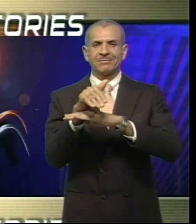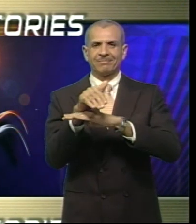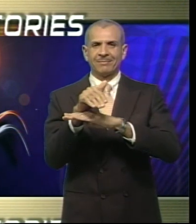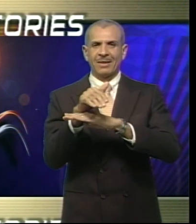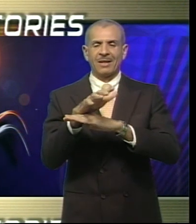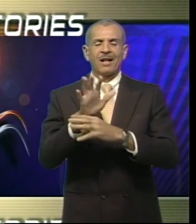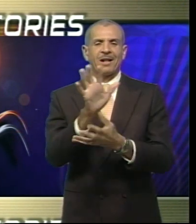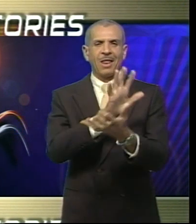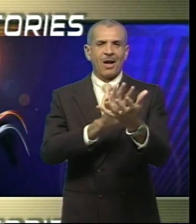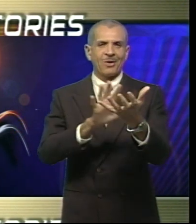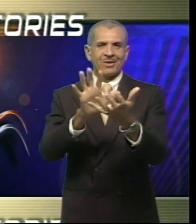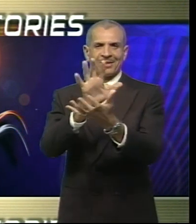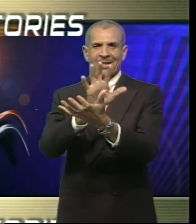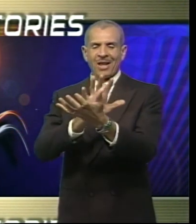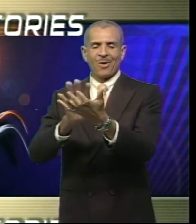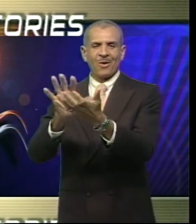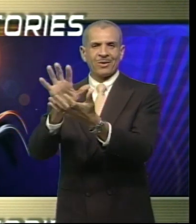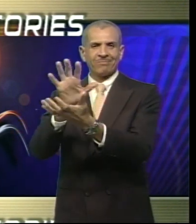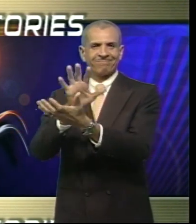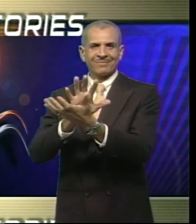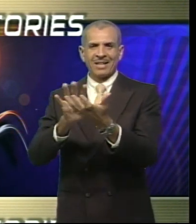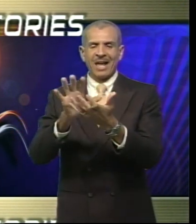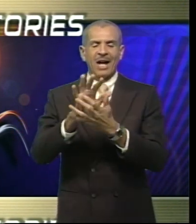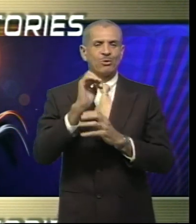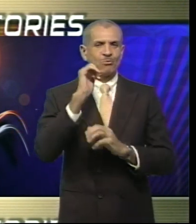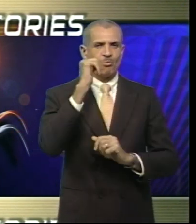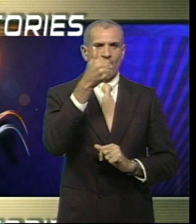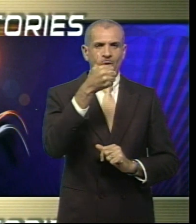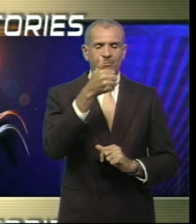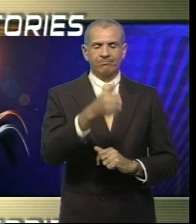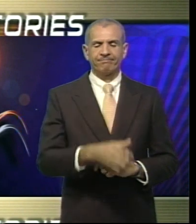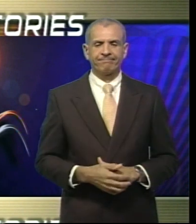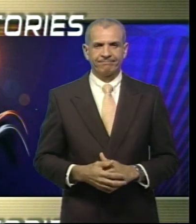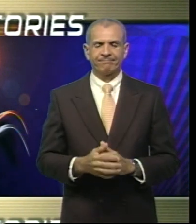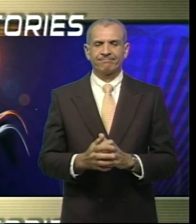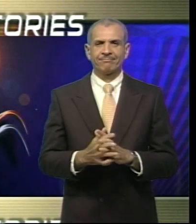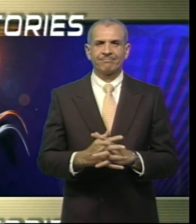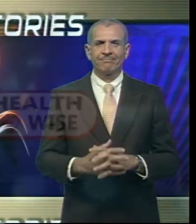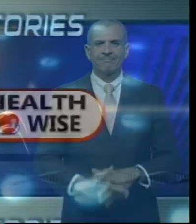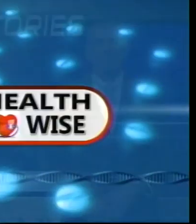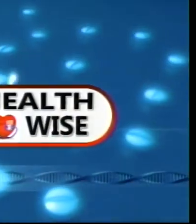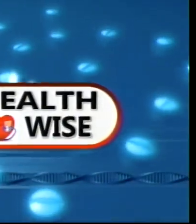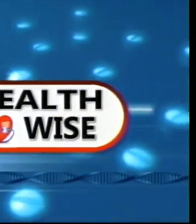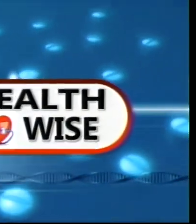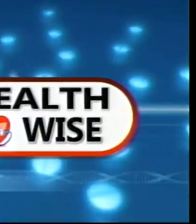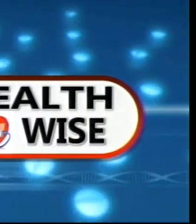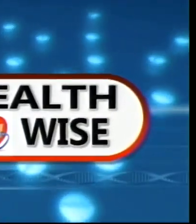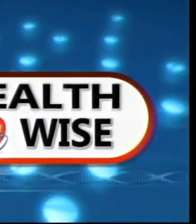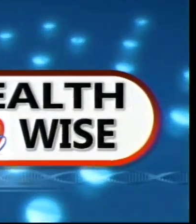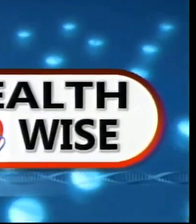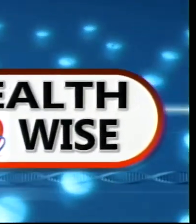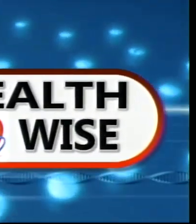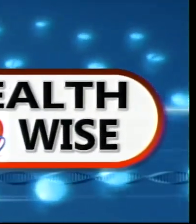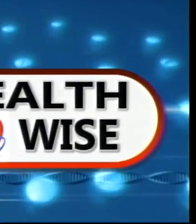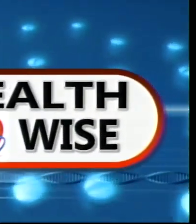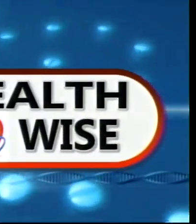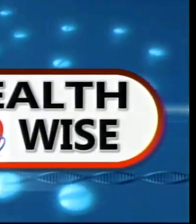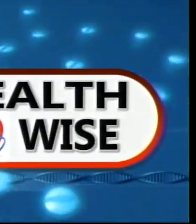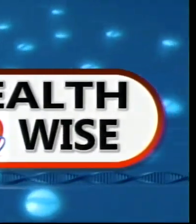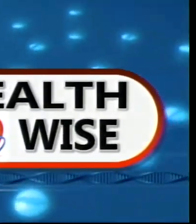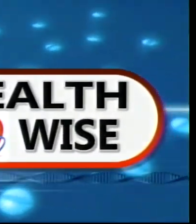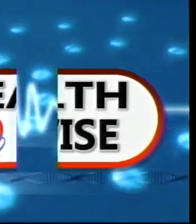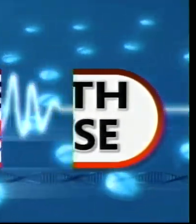some partly cloudy to cloudy skies tonight and tomorrow. Healthwise, brought to you with the compliments